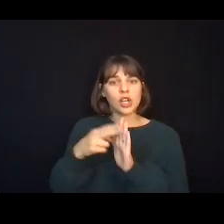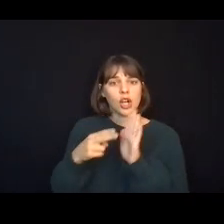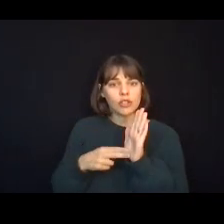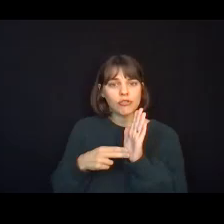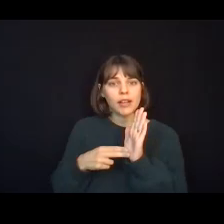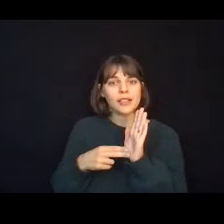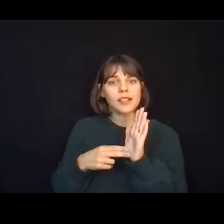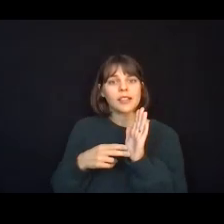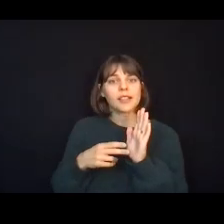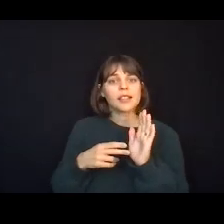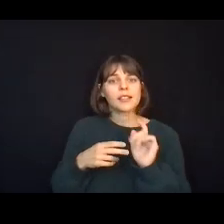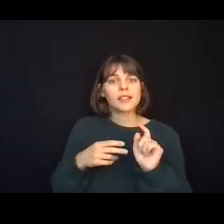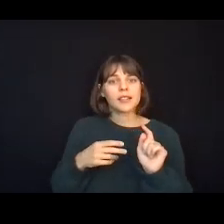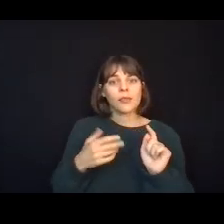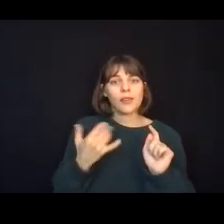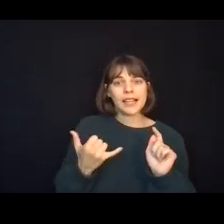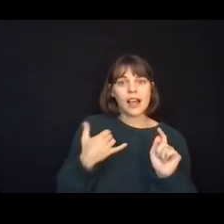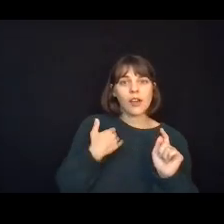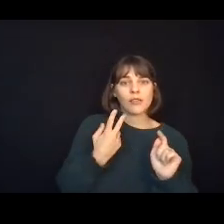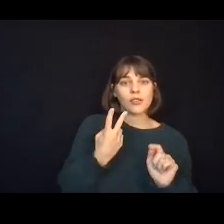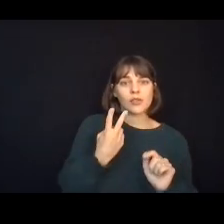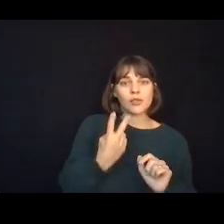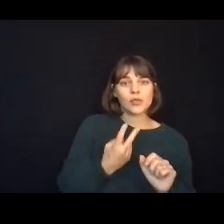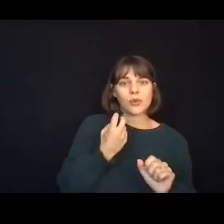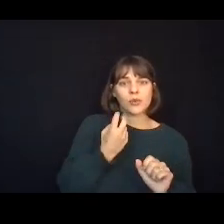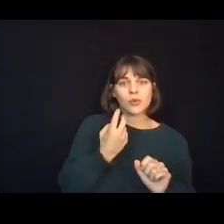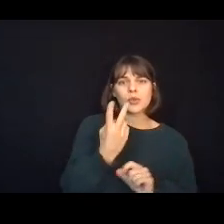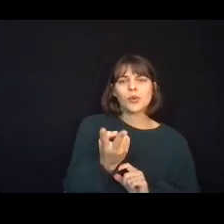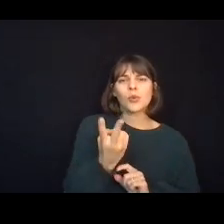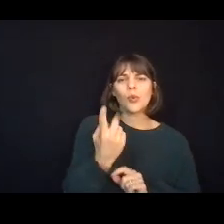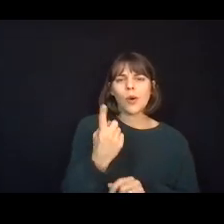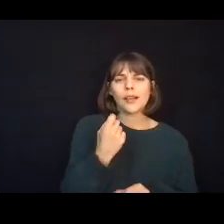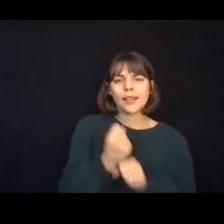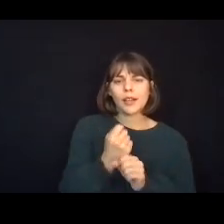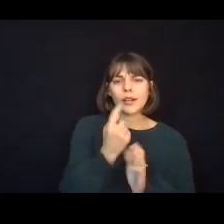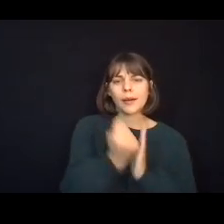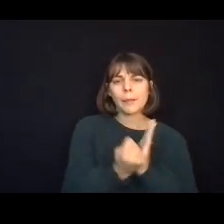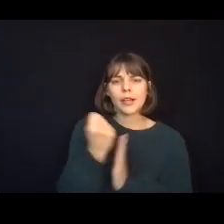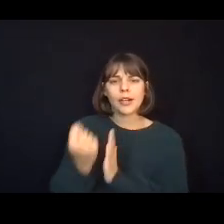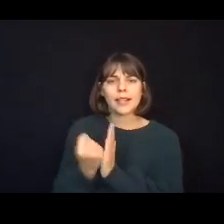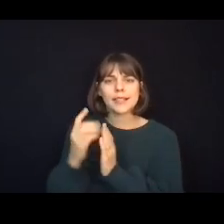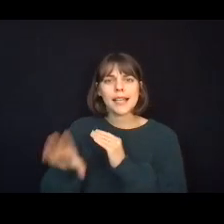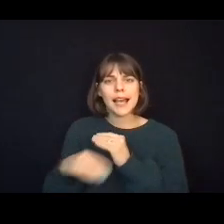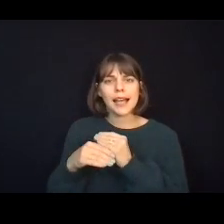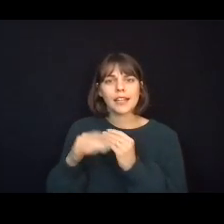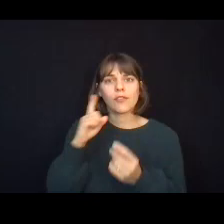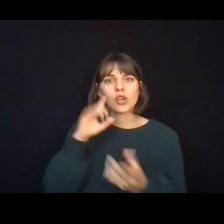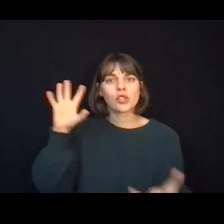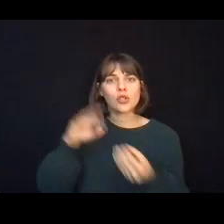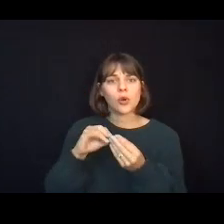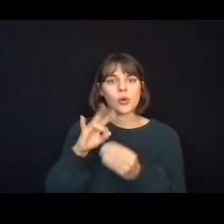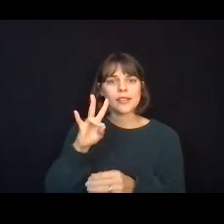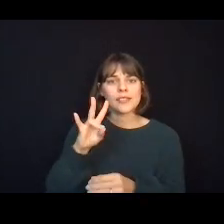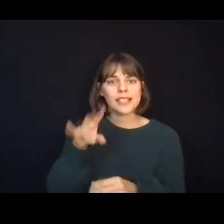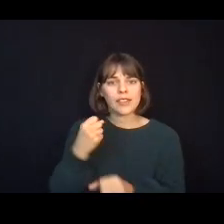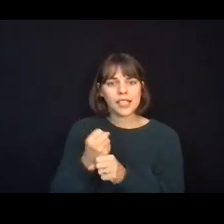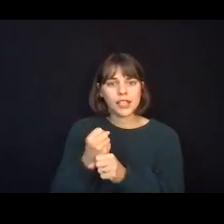that is good for the lifespan of this kind of equipment. The total not to exceed on this contract proposal